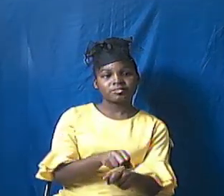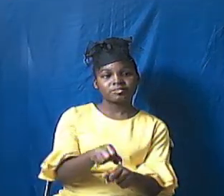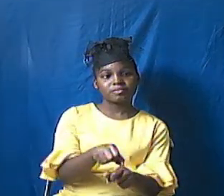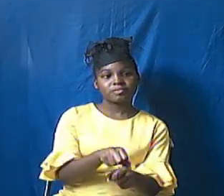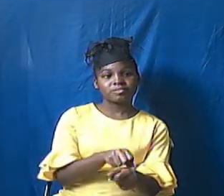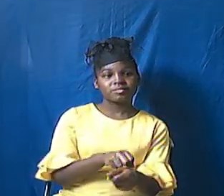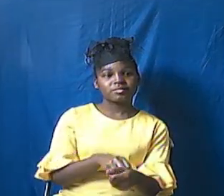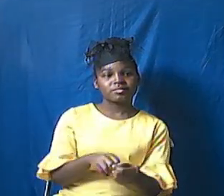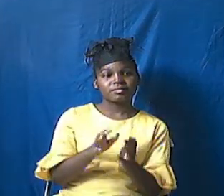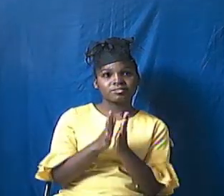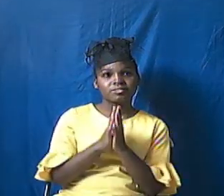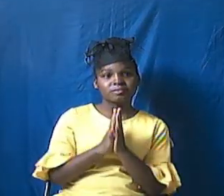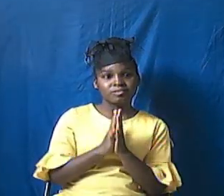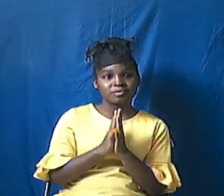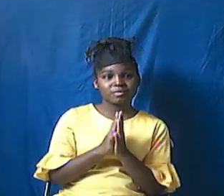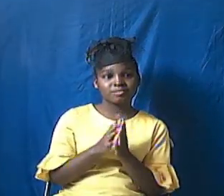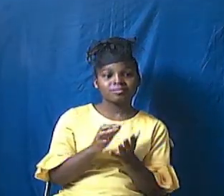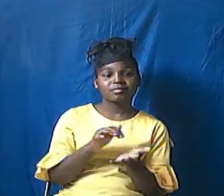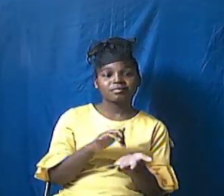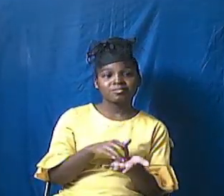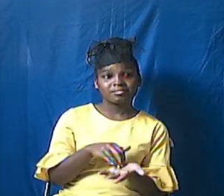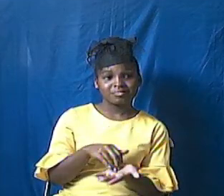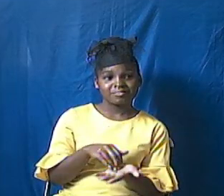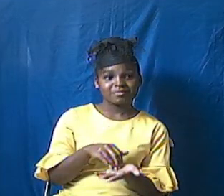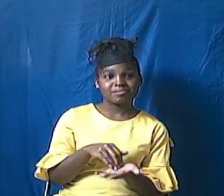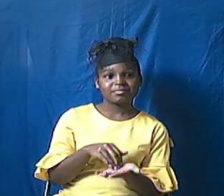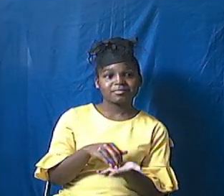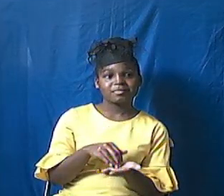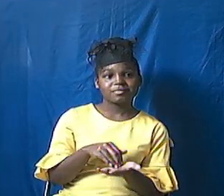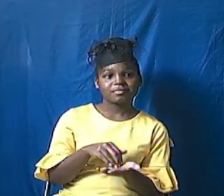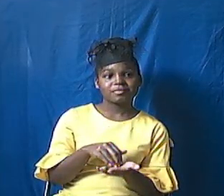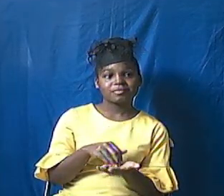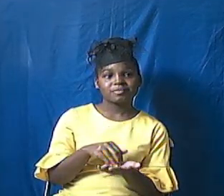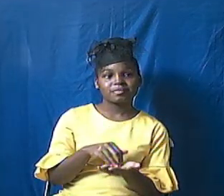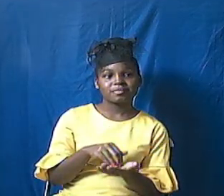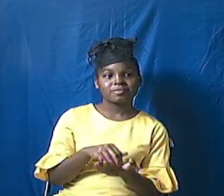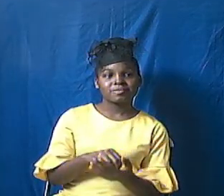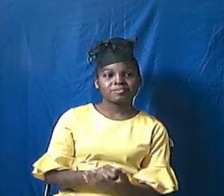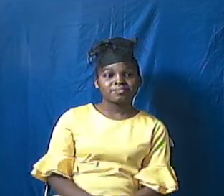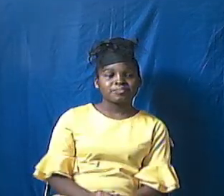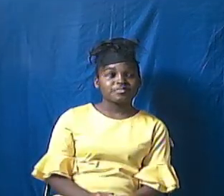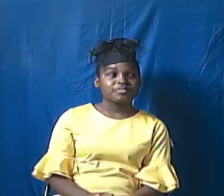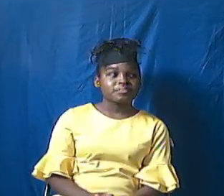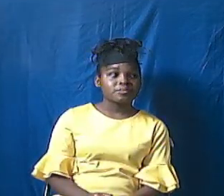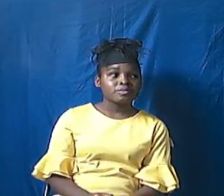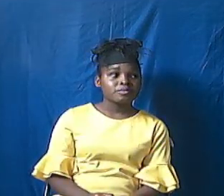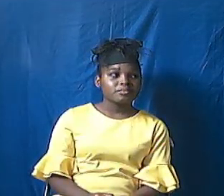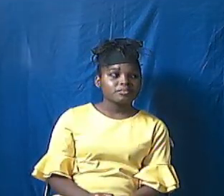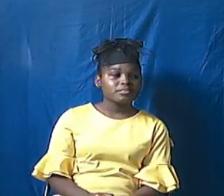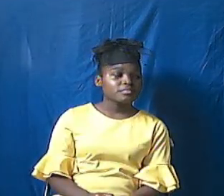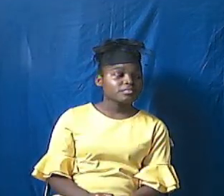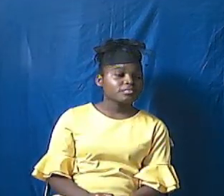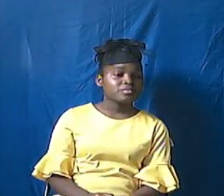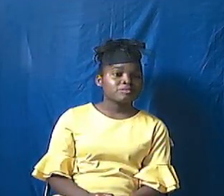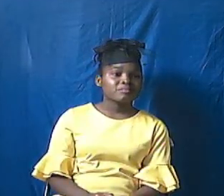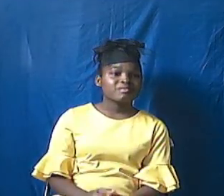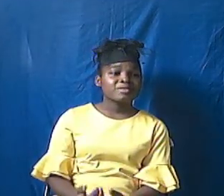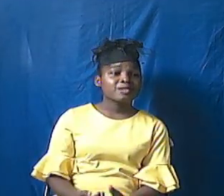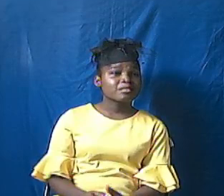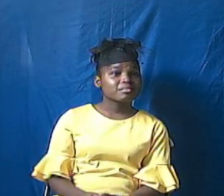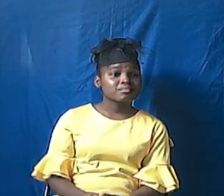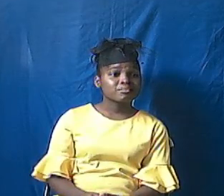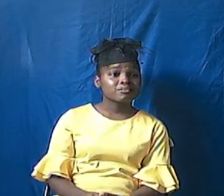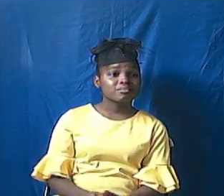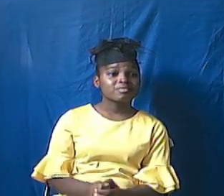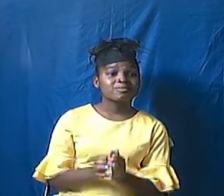pray again. Eh? So that we make it final. Eh? Right. We pray